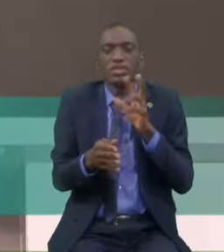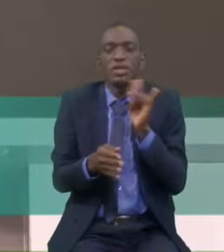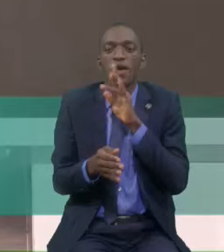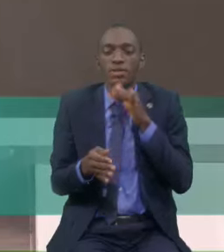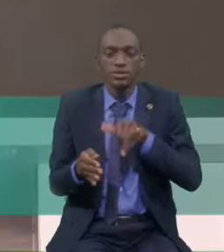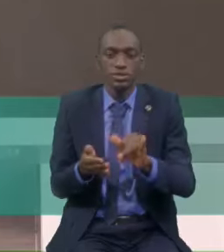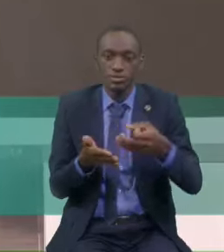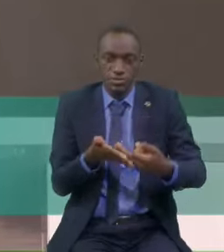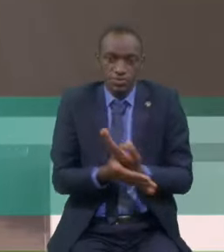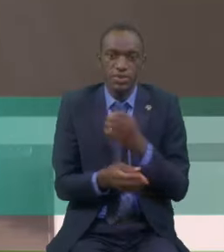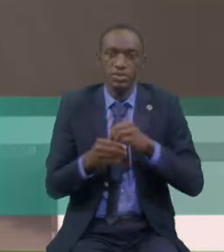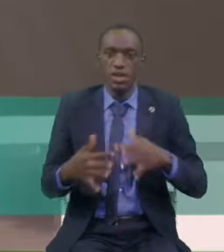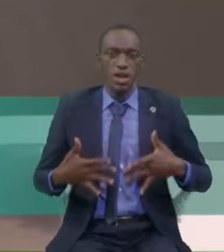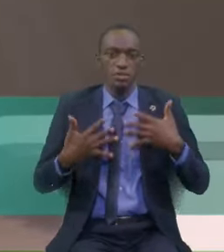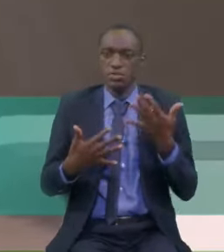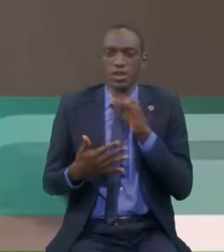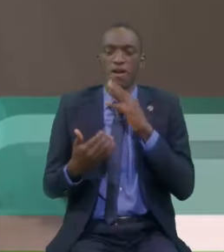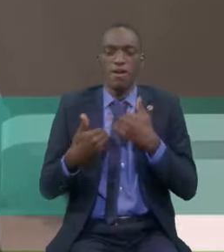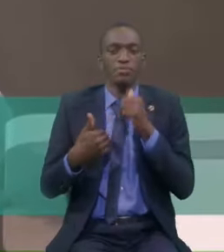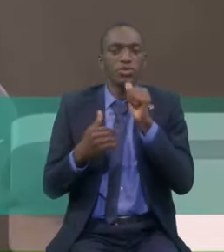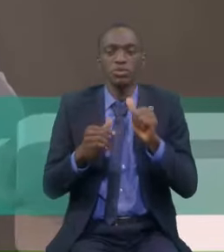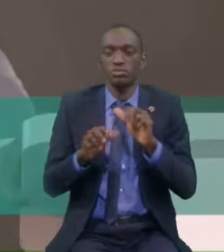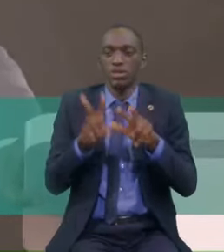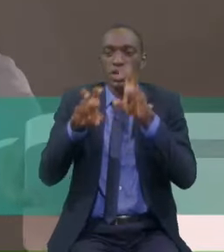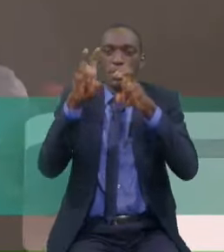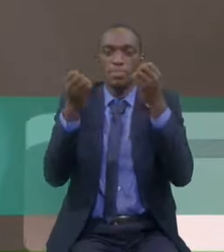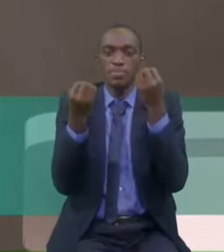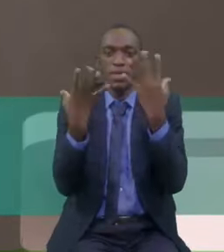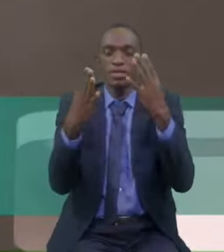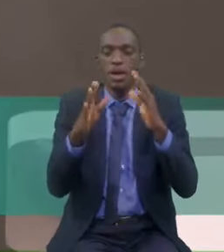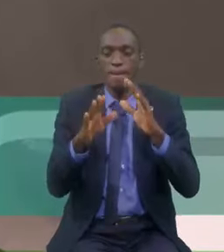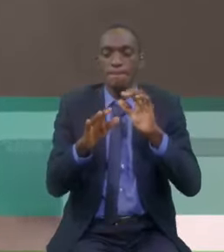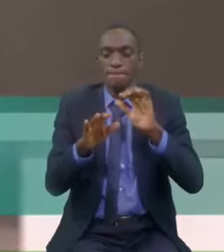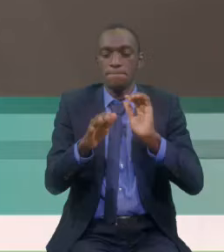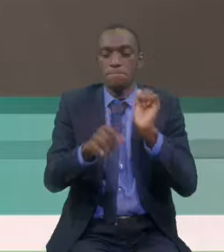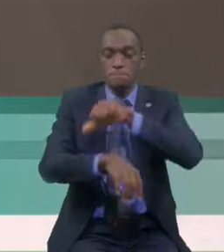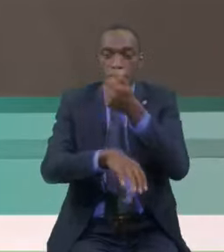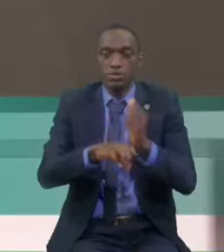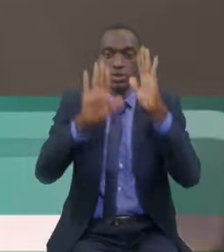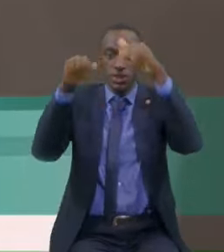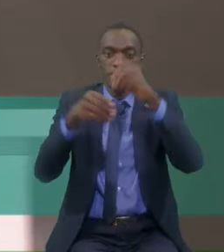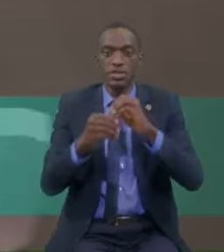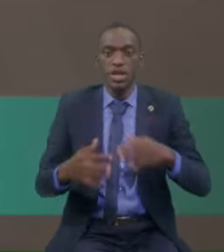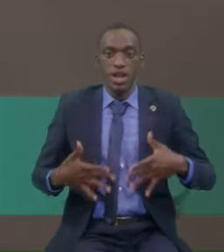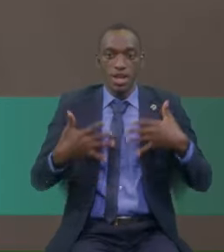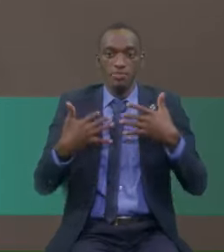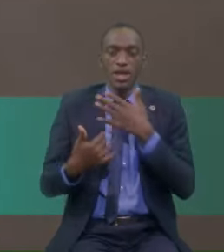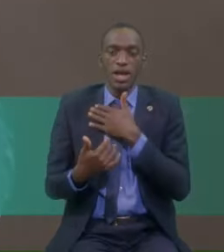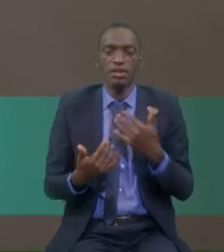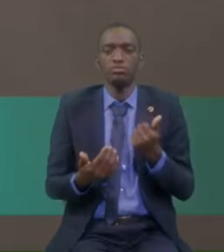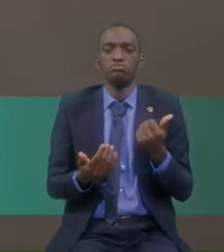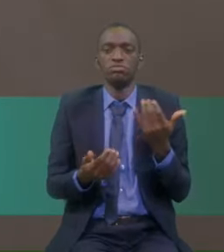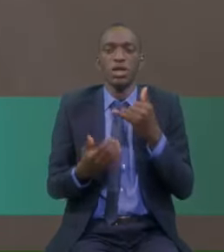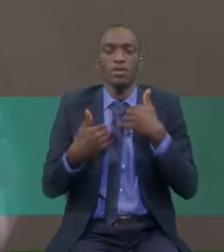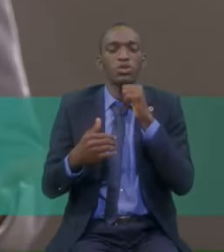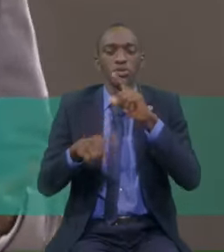many mountains in life, and they have not gone through fire or storm or flame, and they still come with